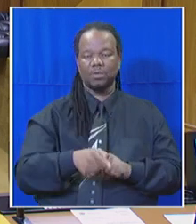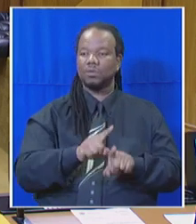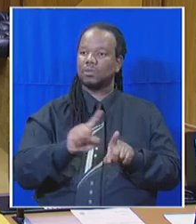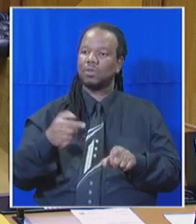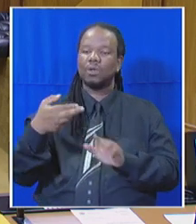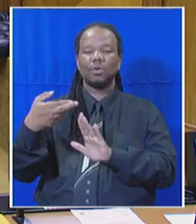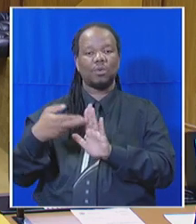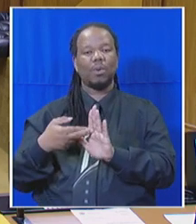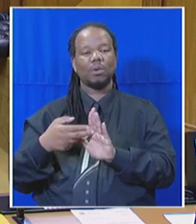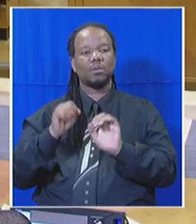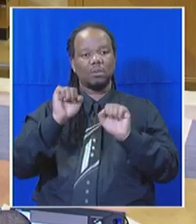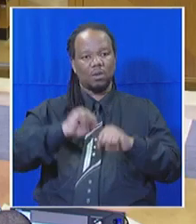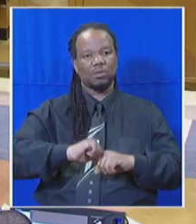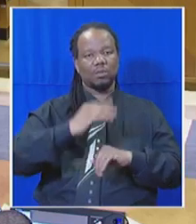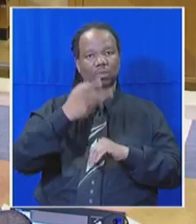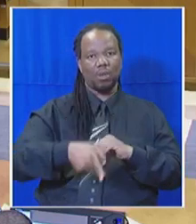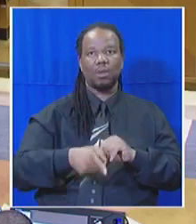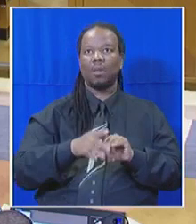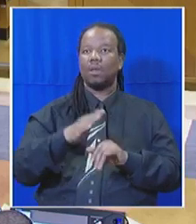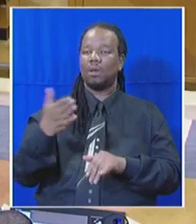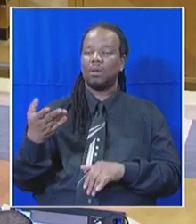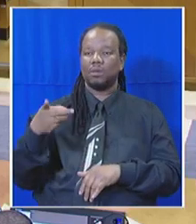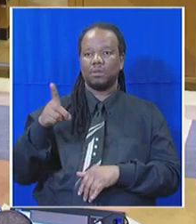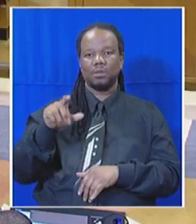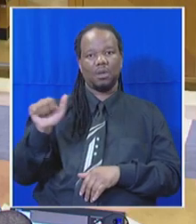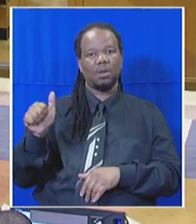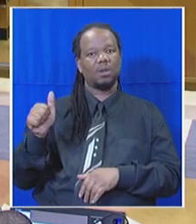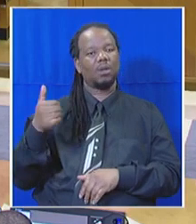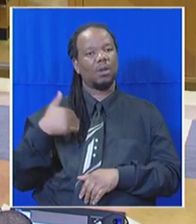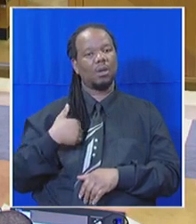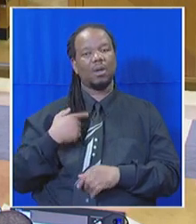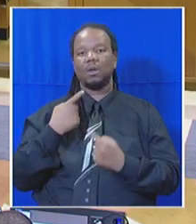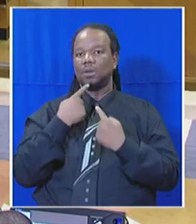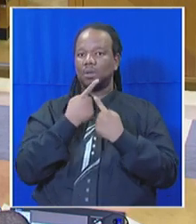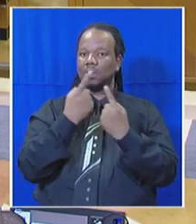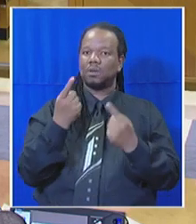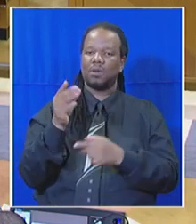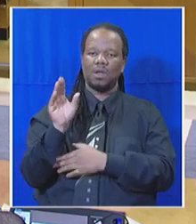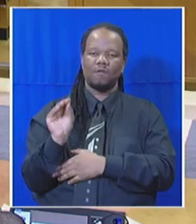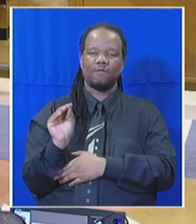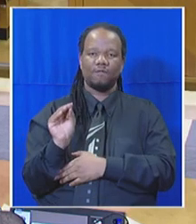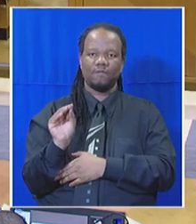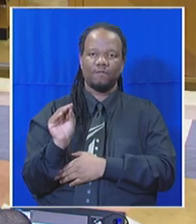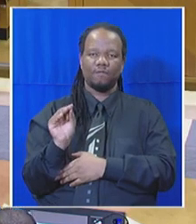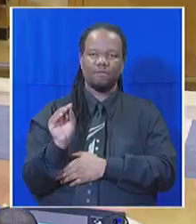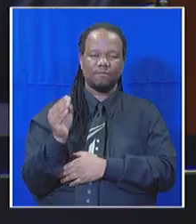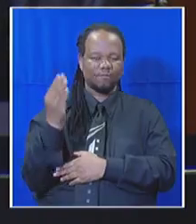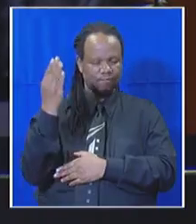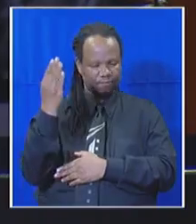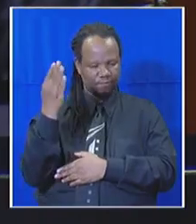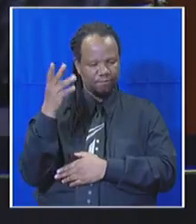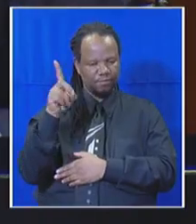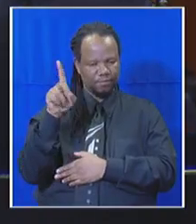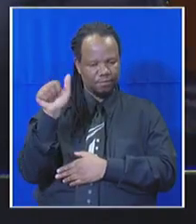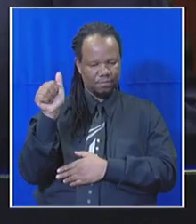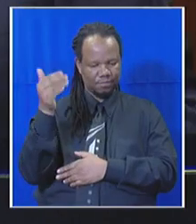report be adopted. Chairperson, the DA would like an opportunity for declaration. Thank you. Declaration from the DA. Honourable